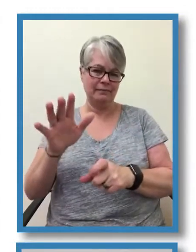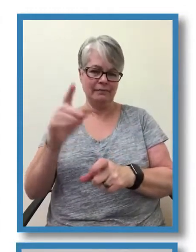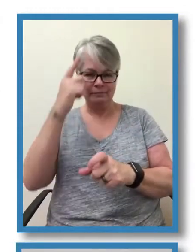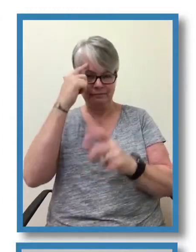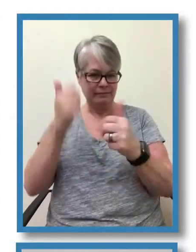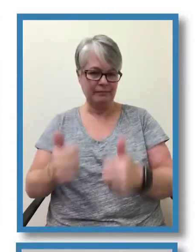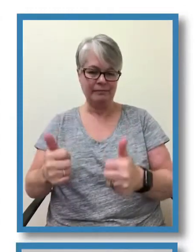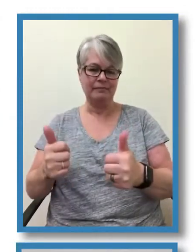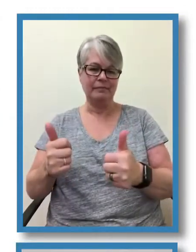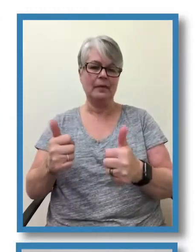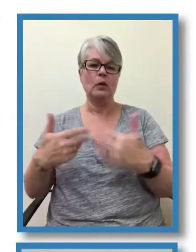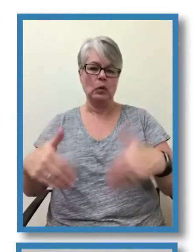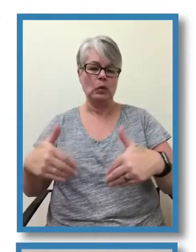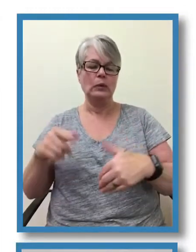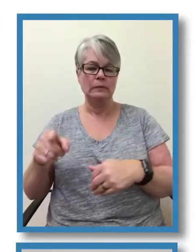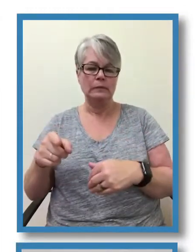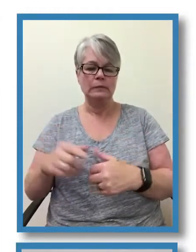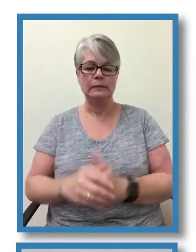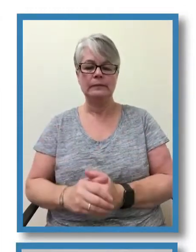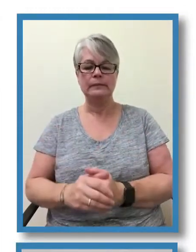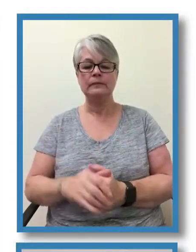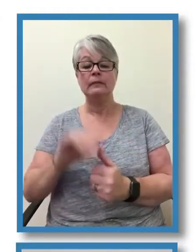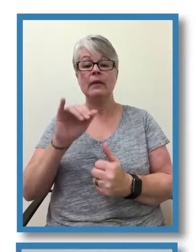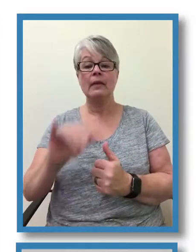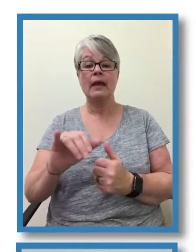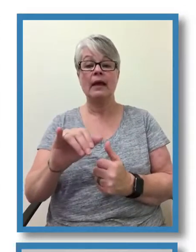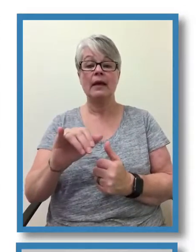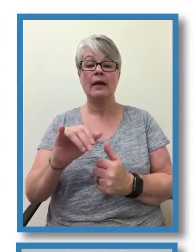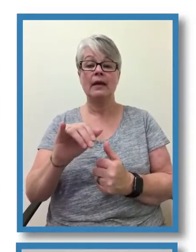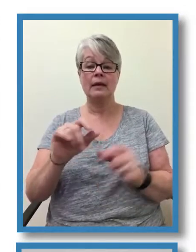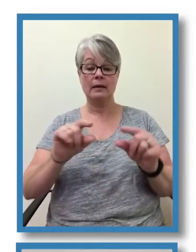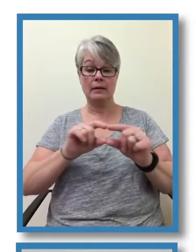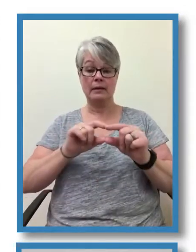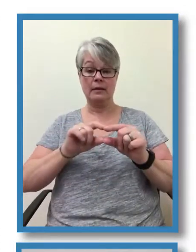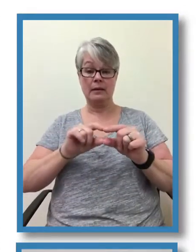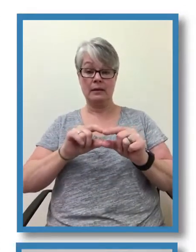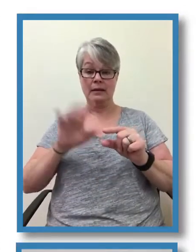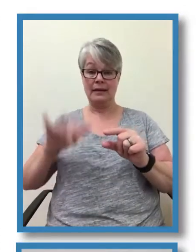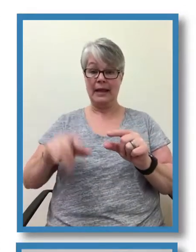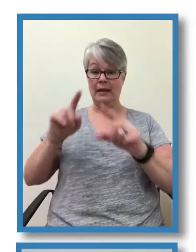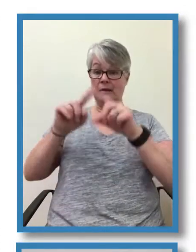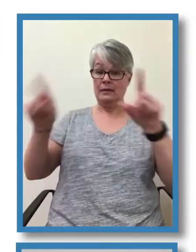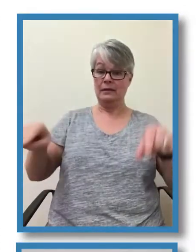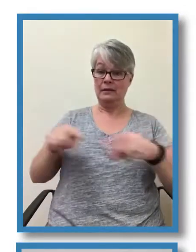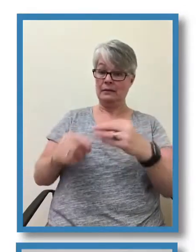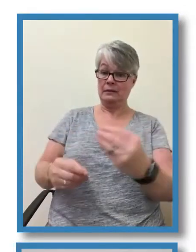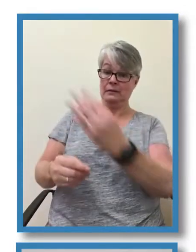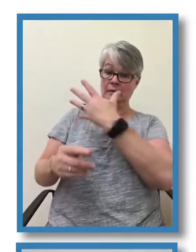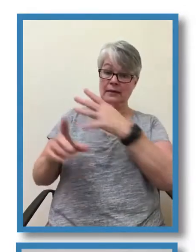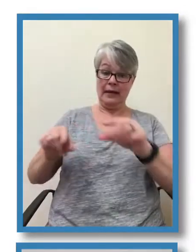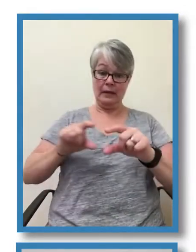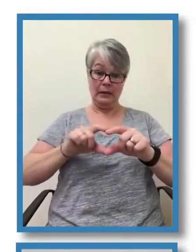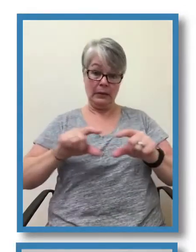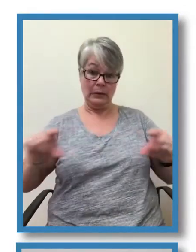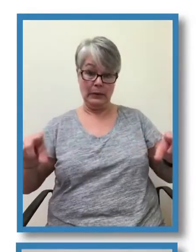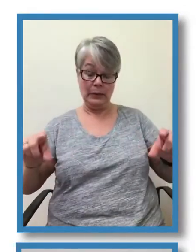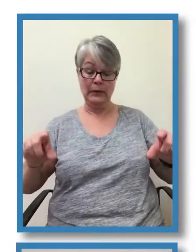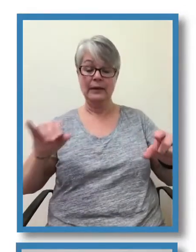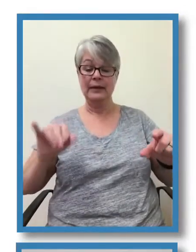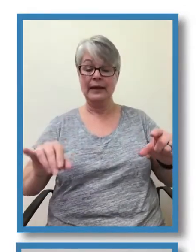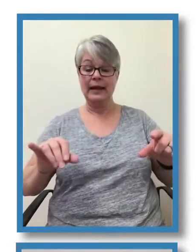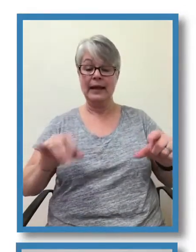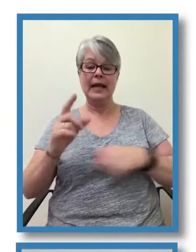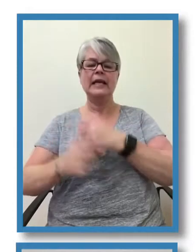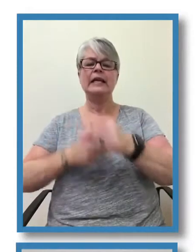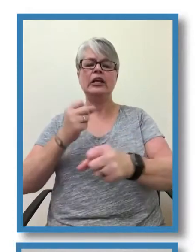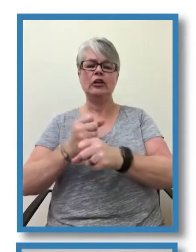the vertical axis is the mini mental state score. So you can see that there is a decline over